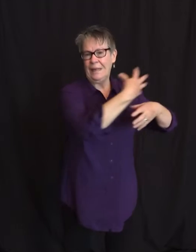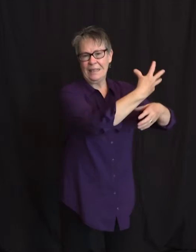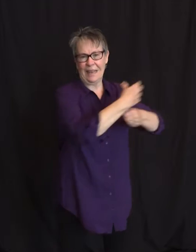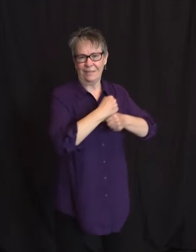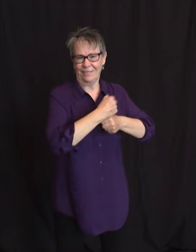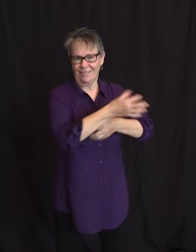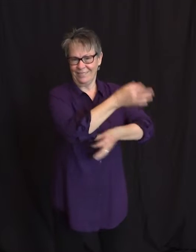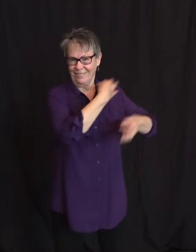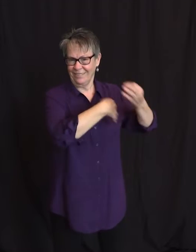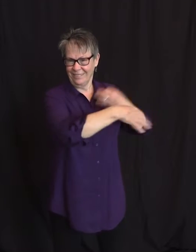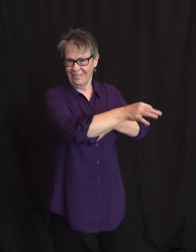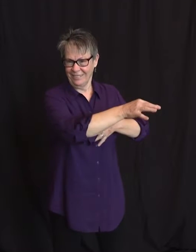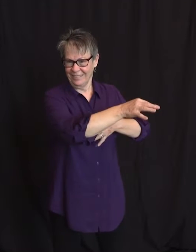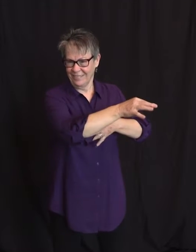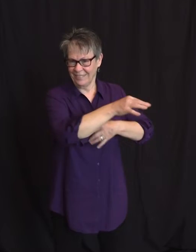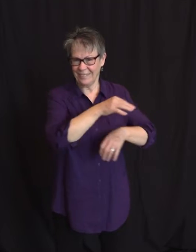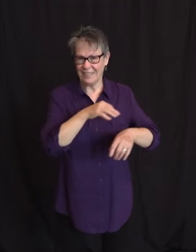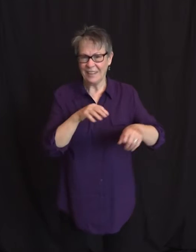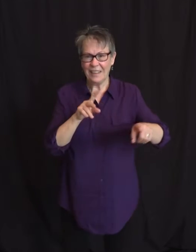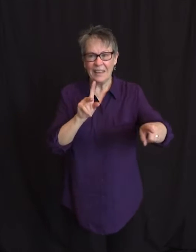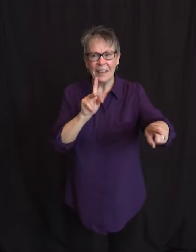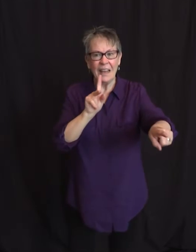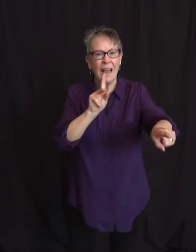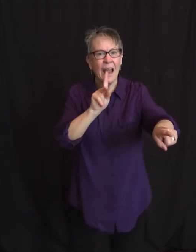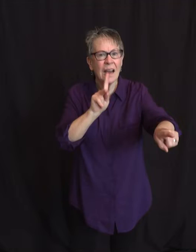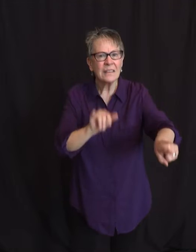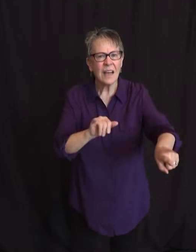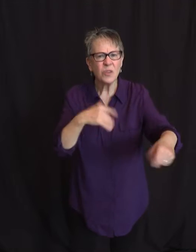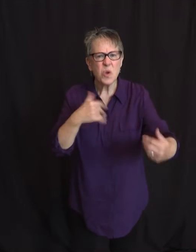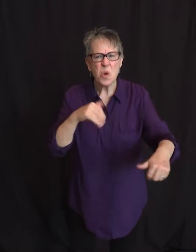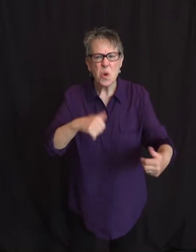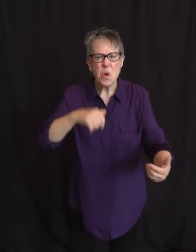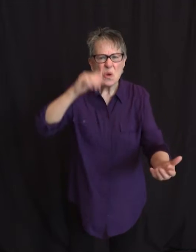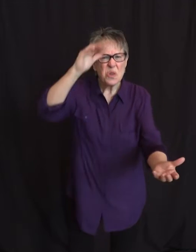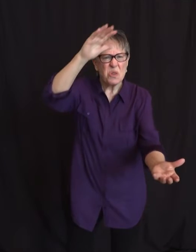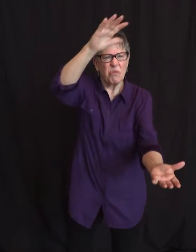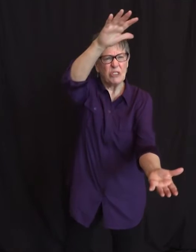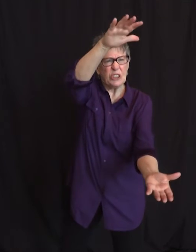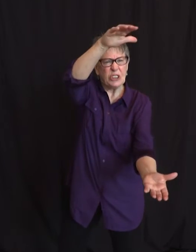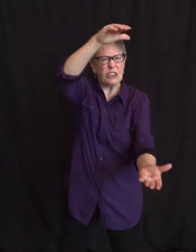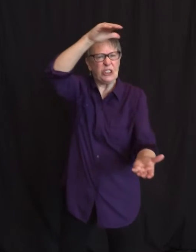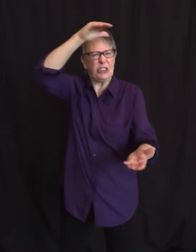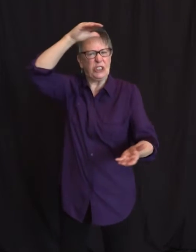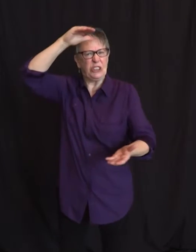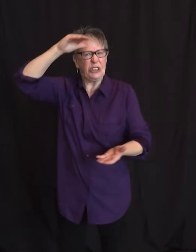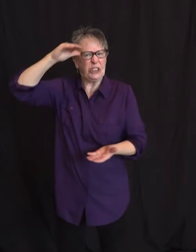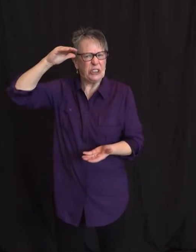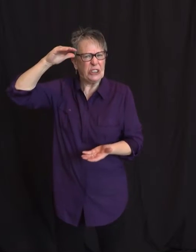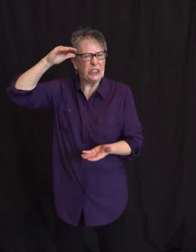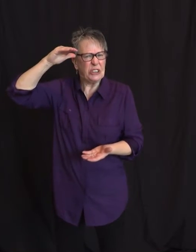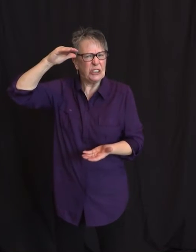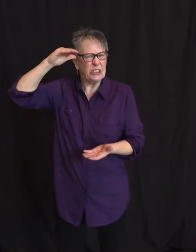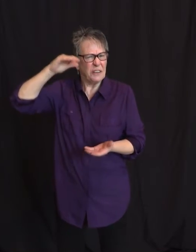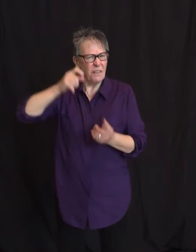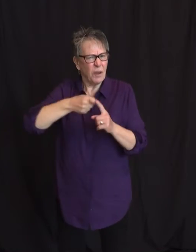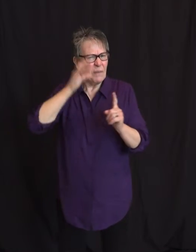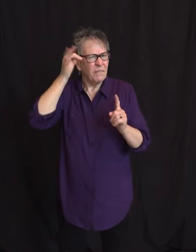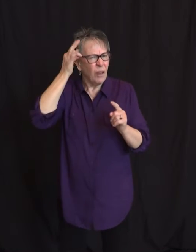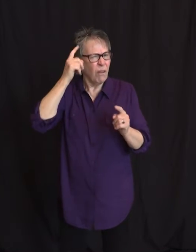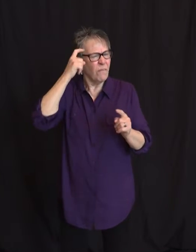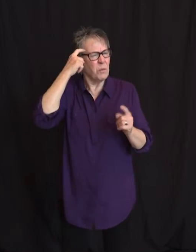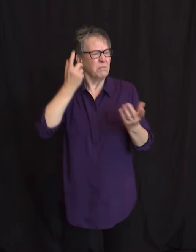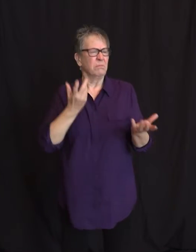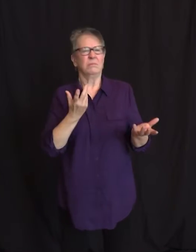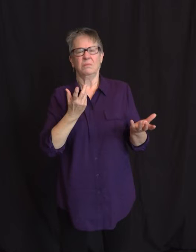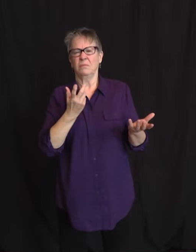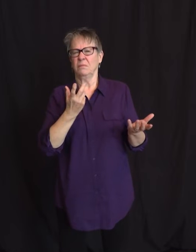reading from your own book, right? Yeah, I mean, every state generated as much, gave as much as New Jersey. There would be a